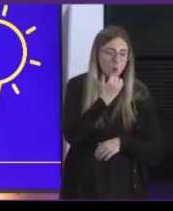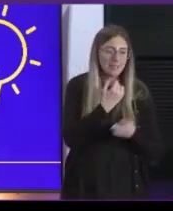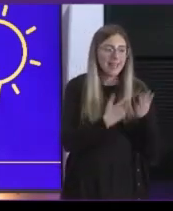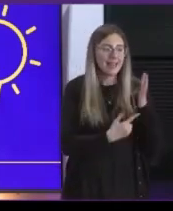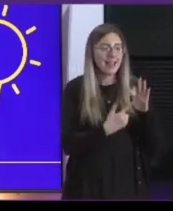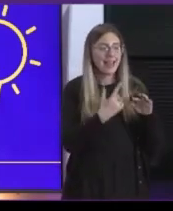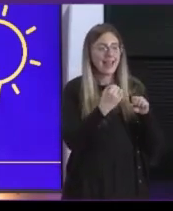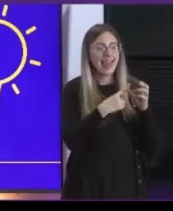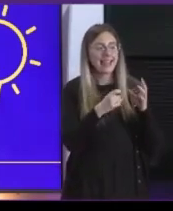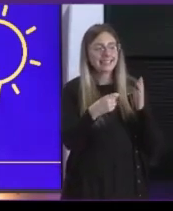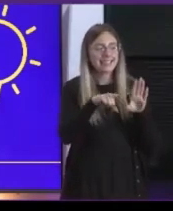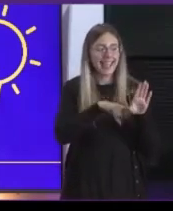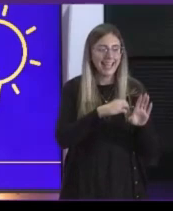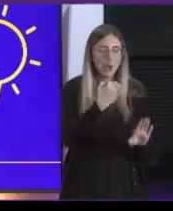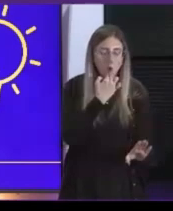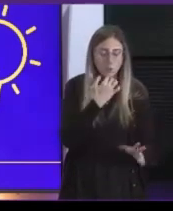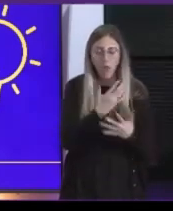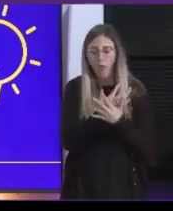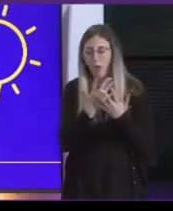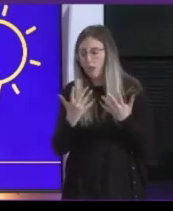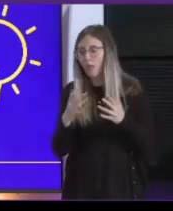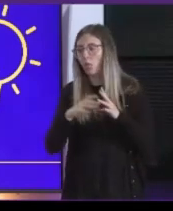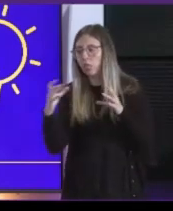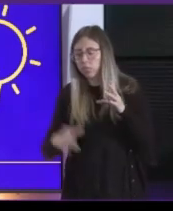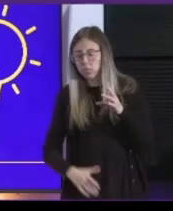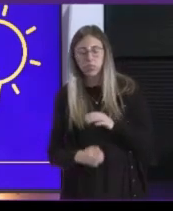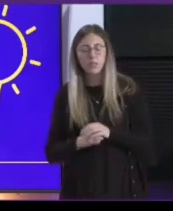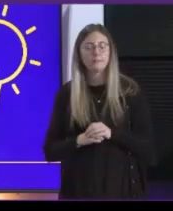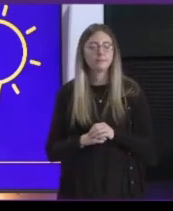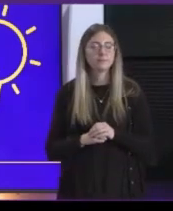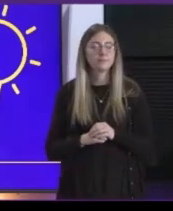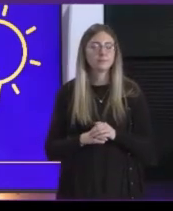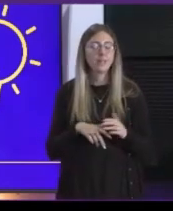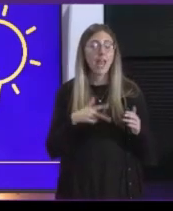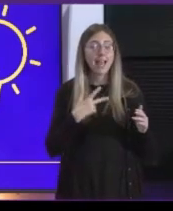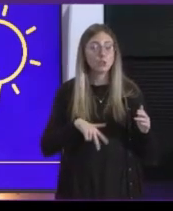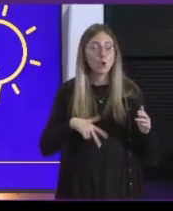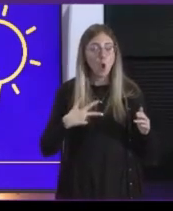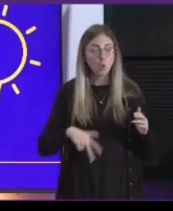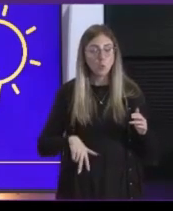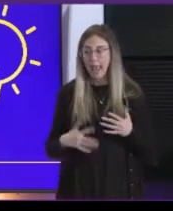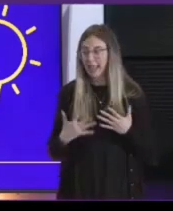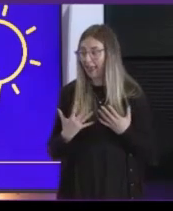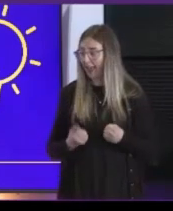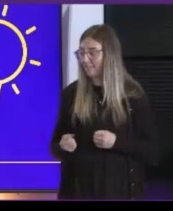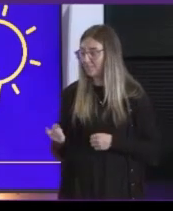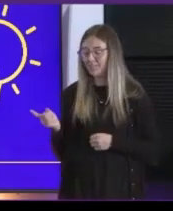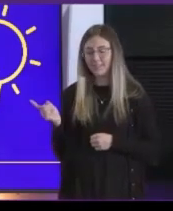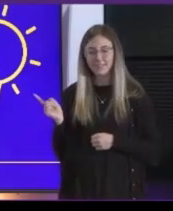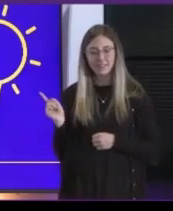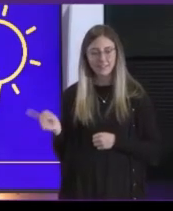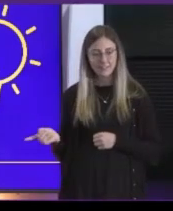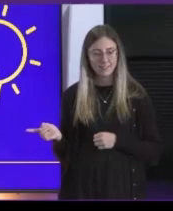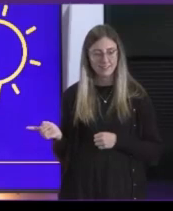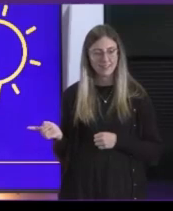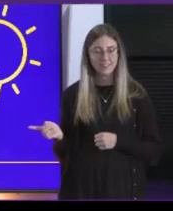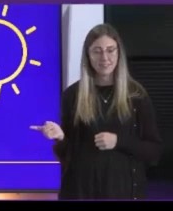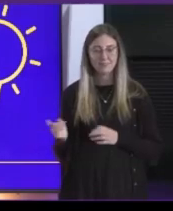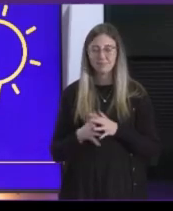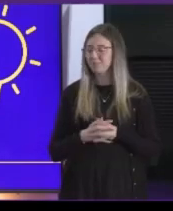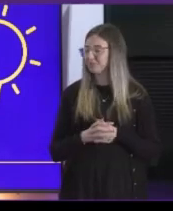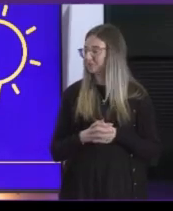that. So you mentioned Norway. We happen to have somebody from Norway with us. Malin,